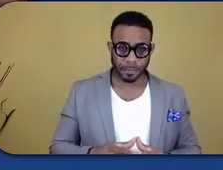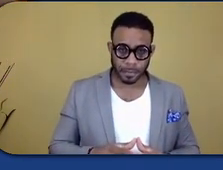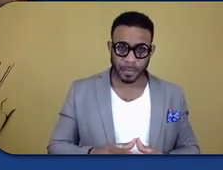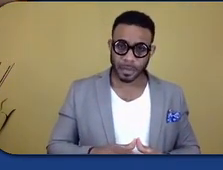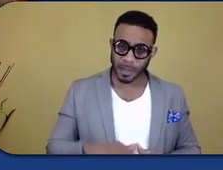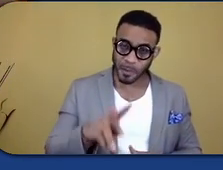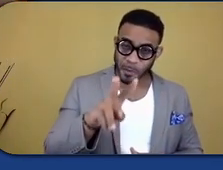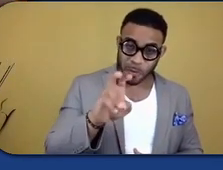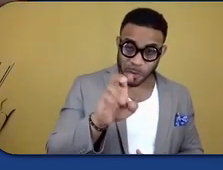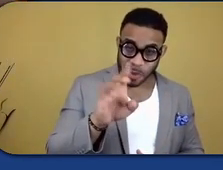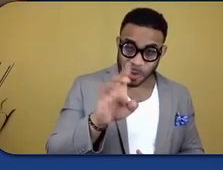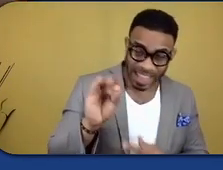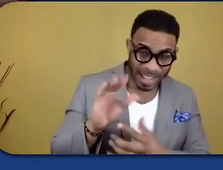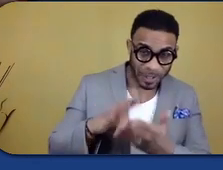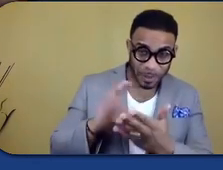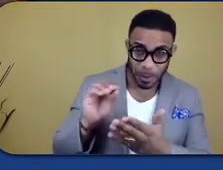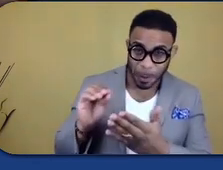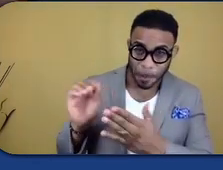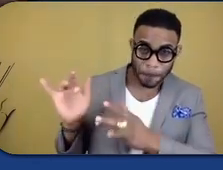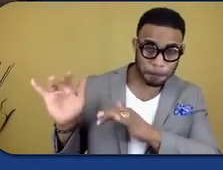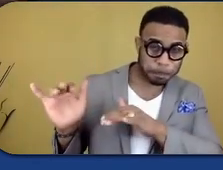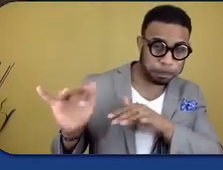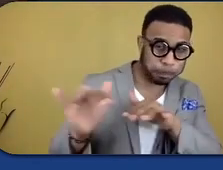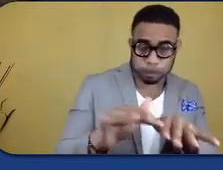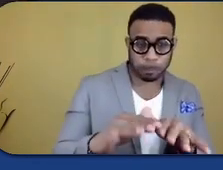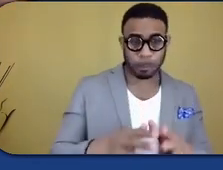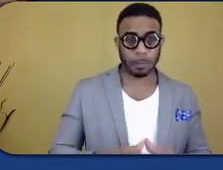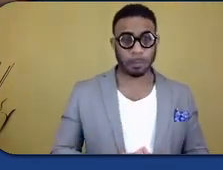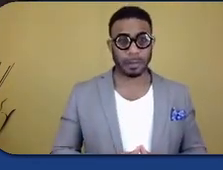280 students were registered.